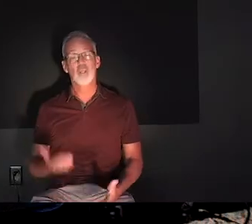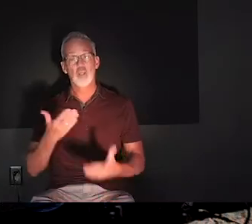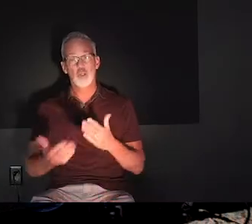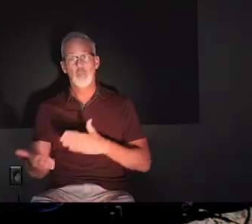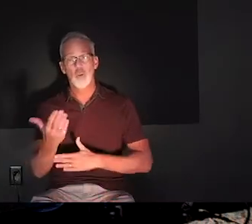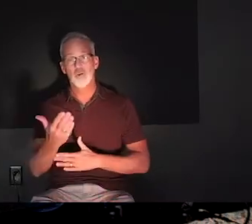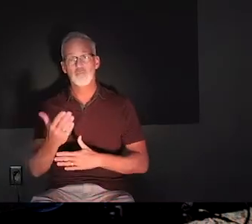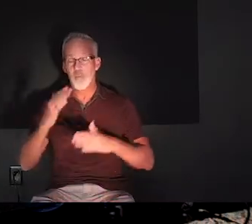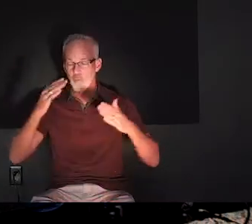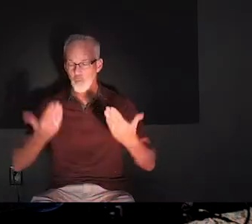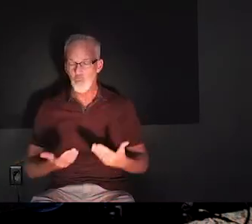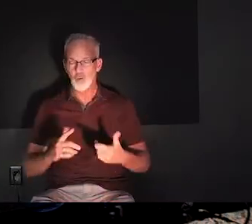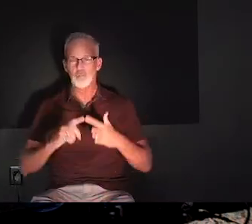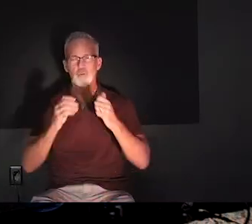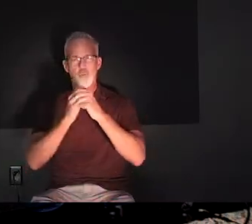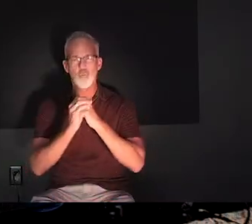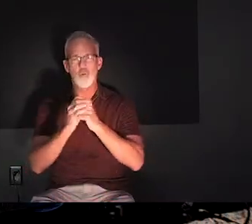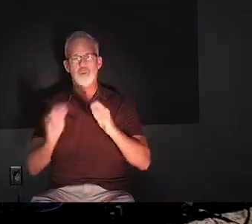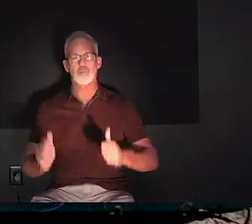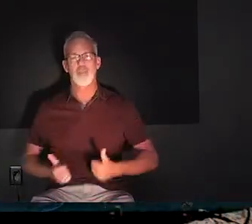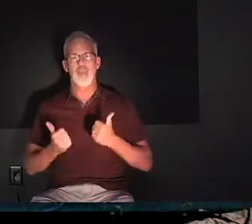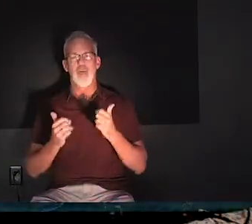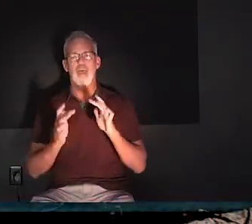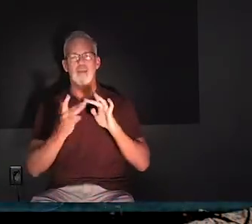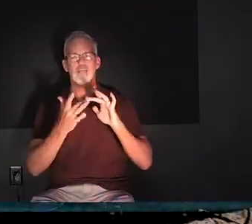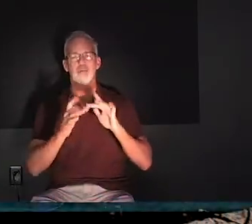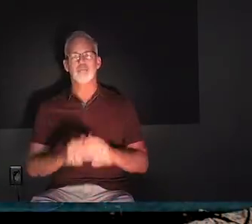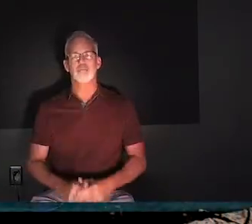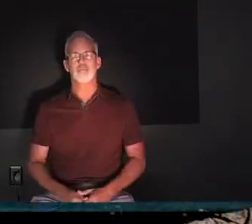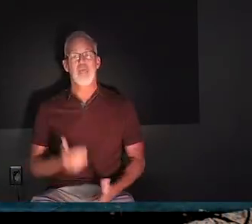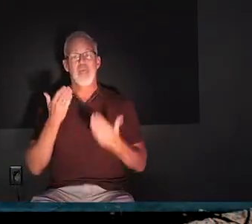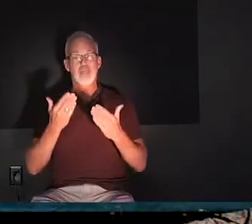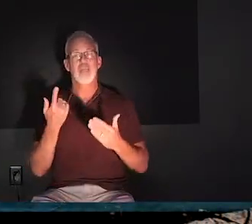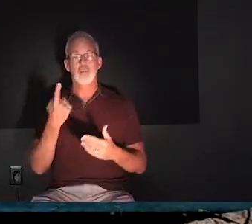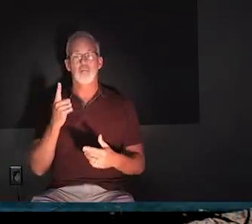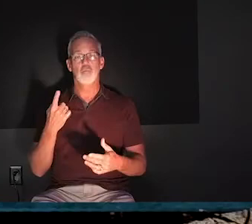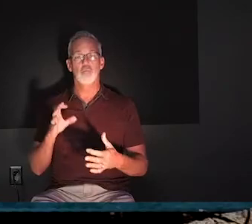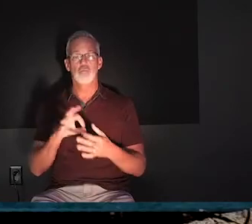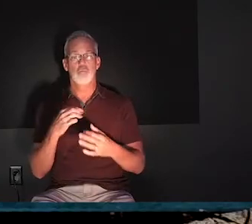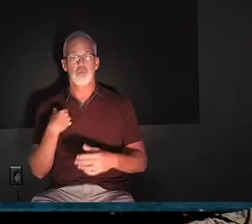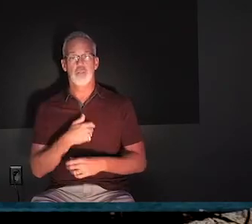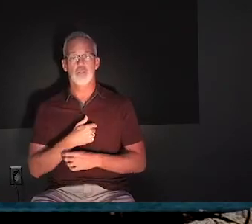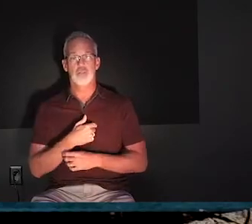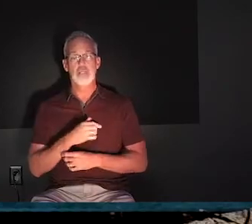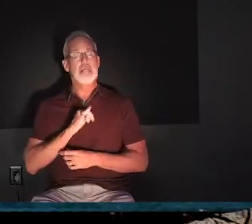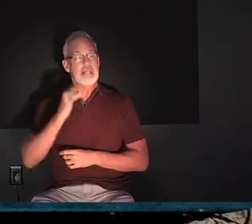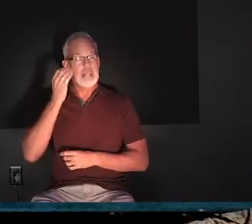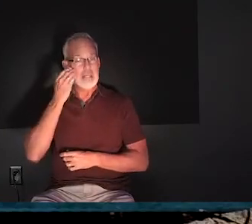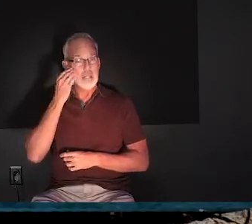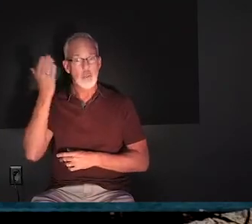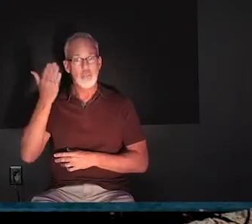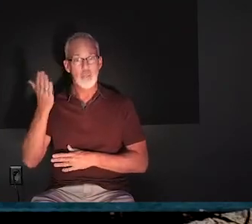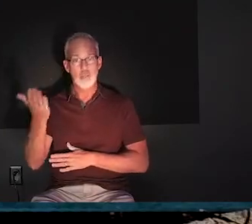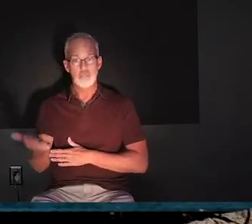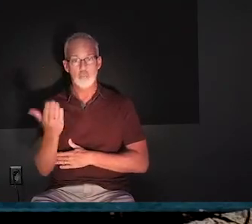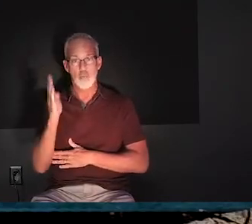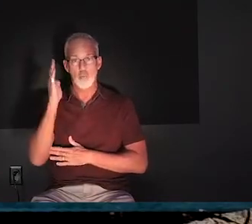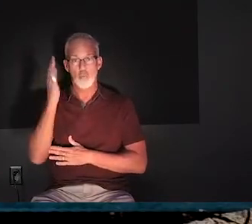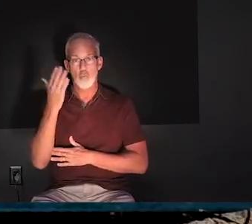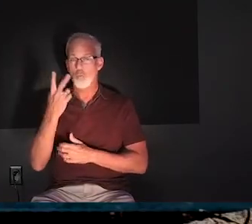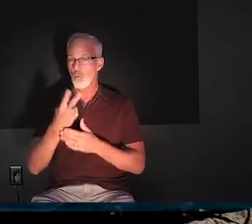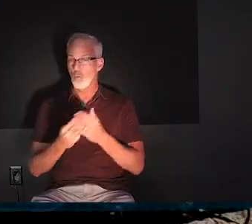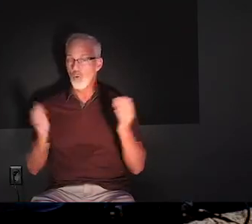Good morning, and welcome to the worship live stream. Thanks for joining today. I know that the message this morning is going to